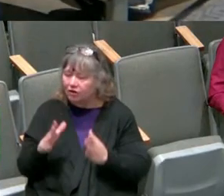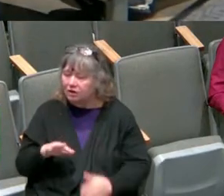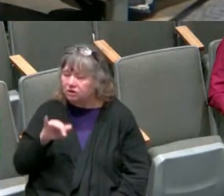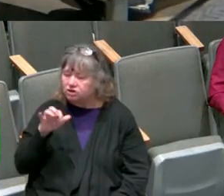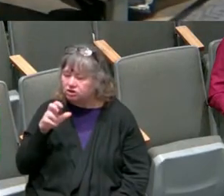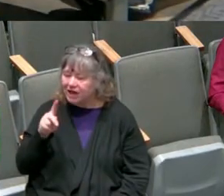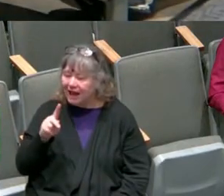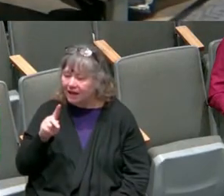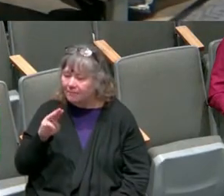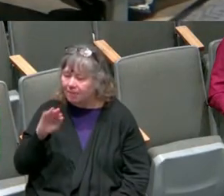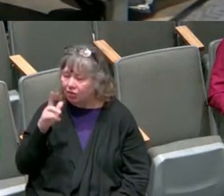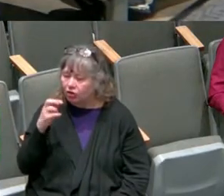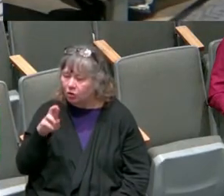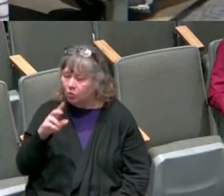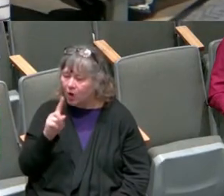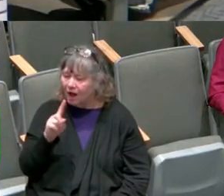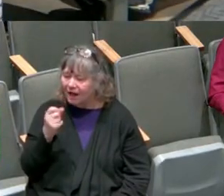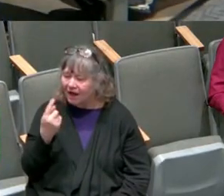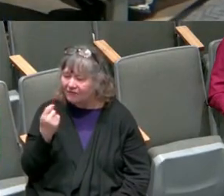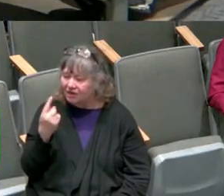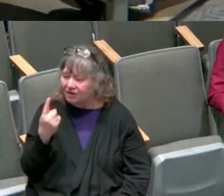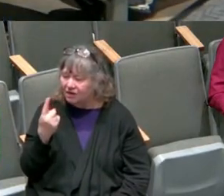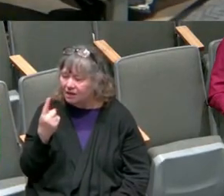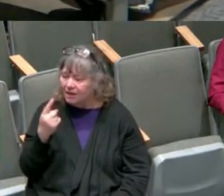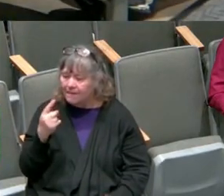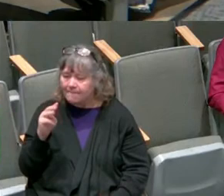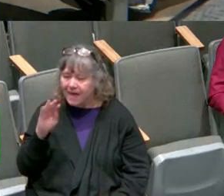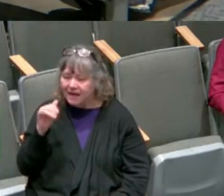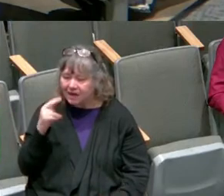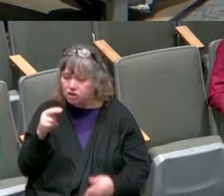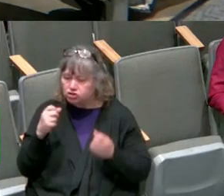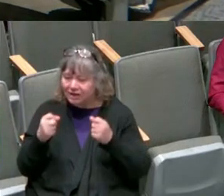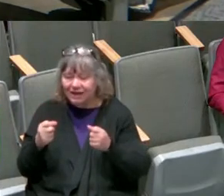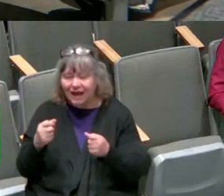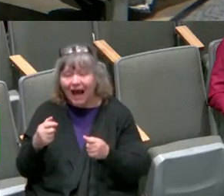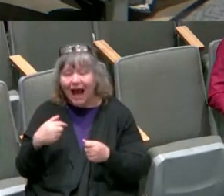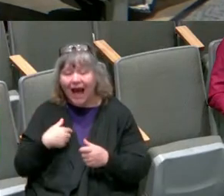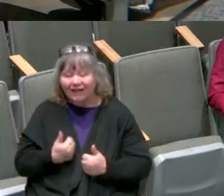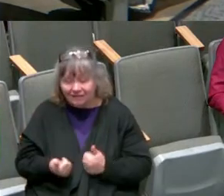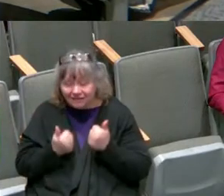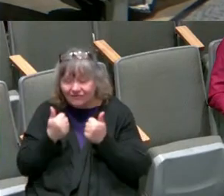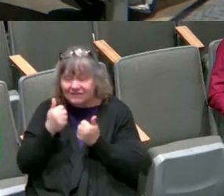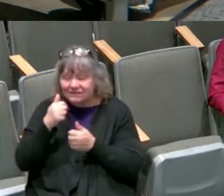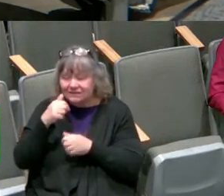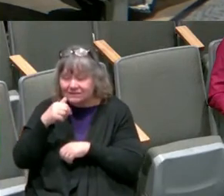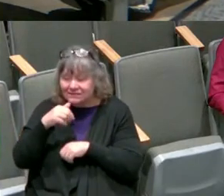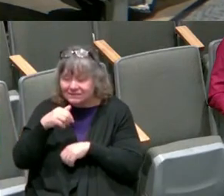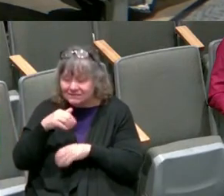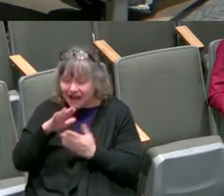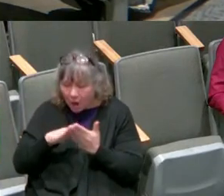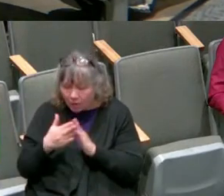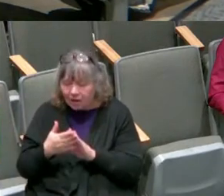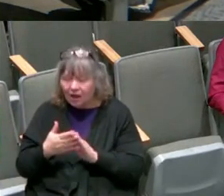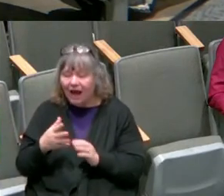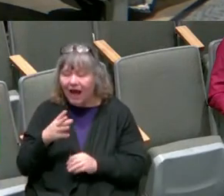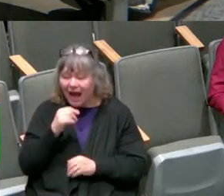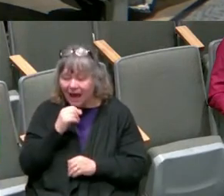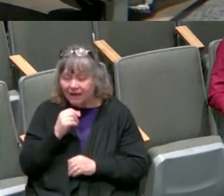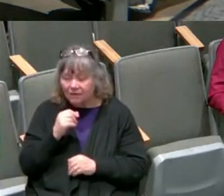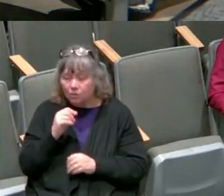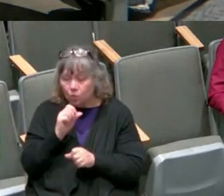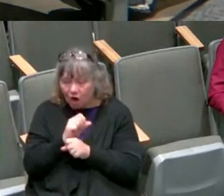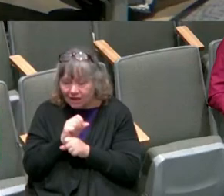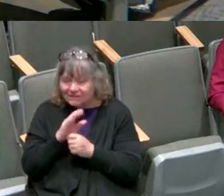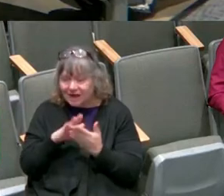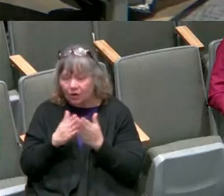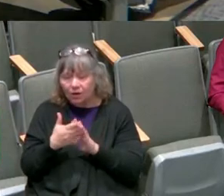Miller 111 Main Street as a person who lives in town and also works in town having affordable housing makes it so the folks